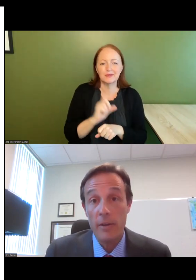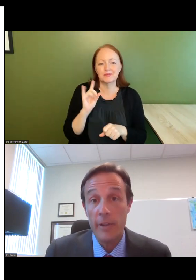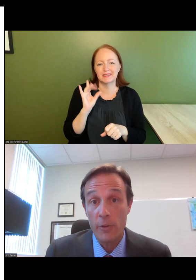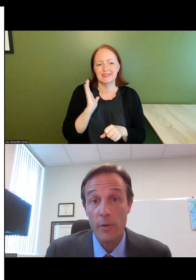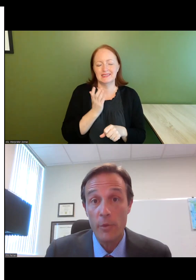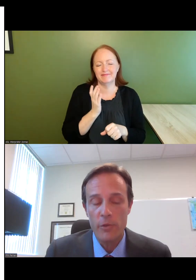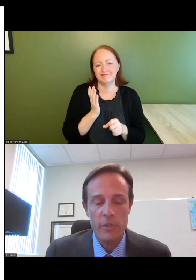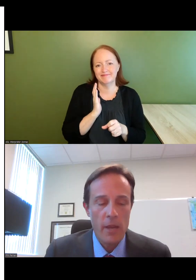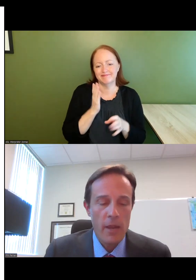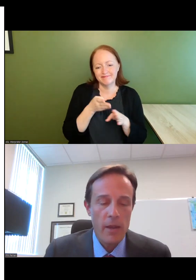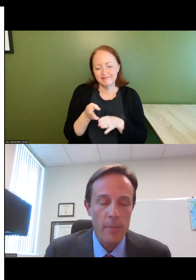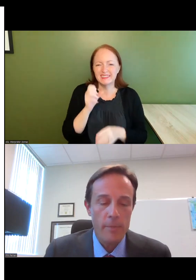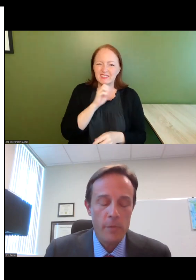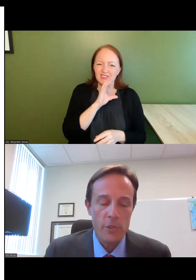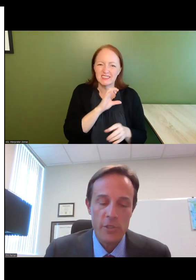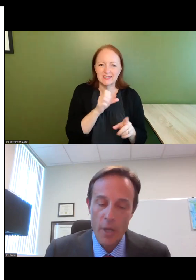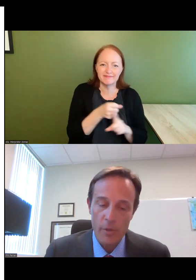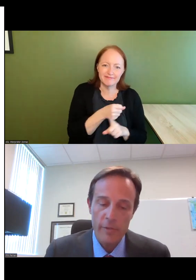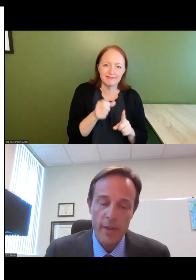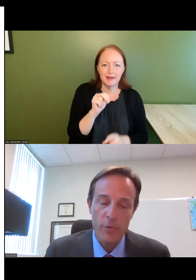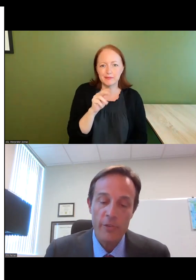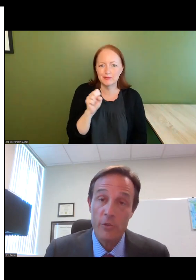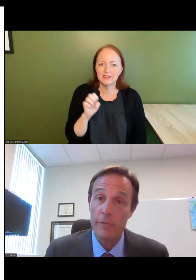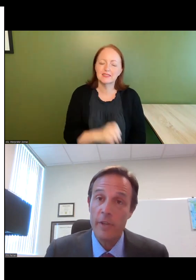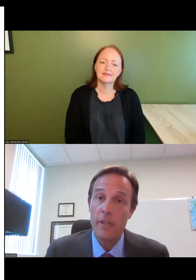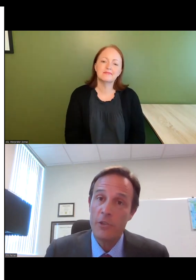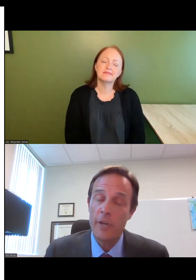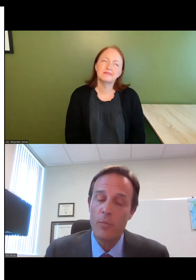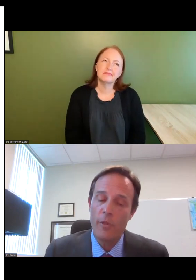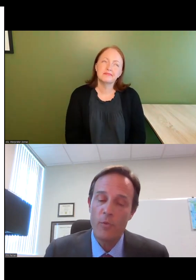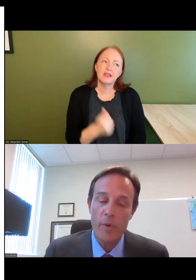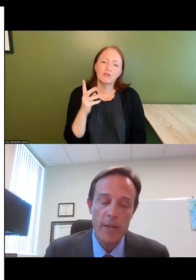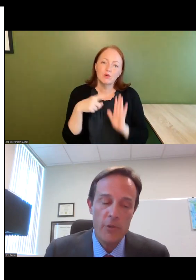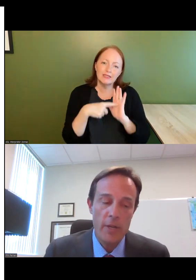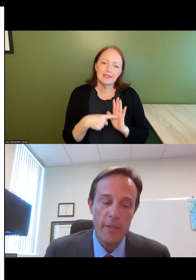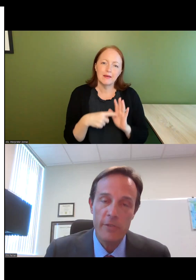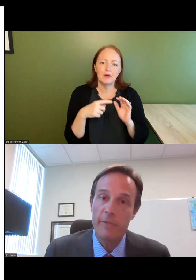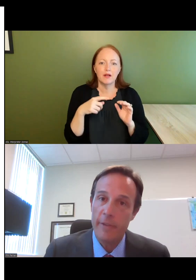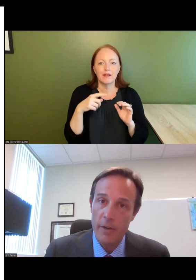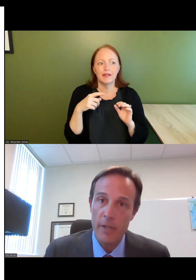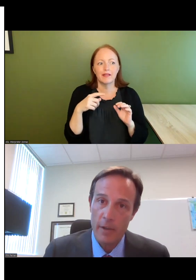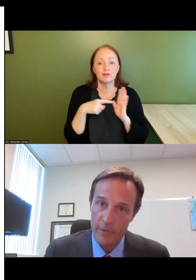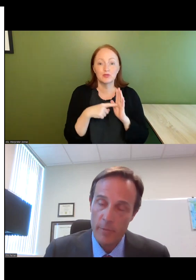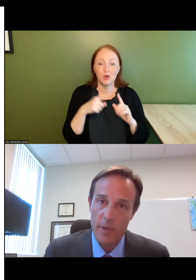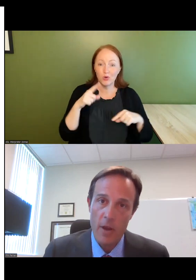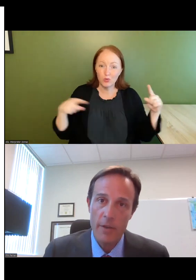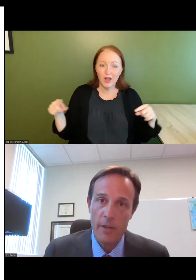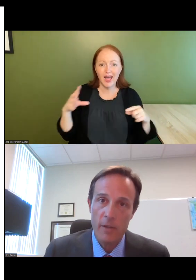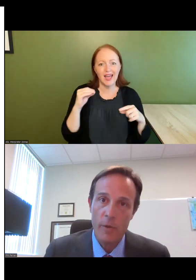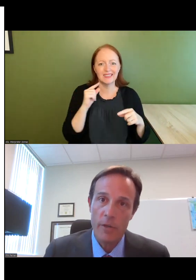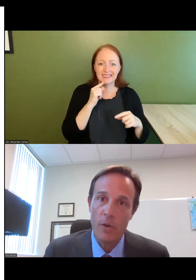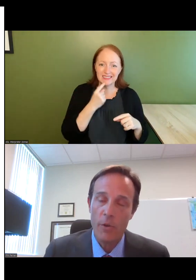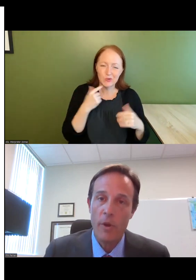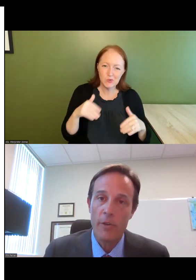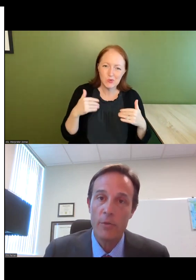the area of elder abuse. Just a couple of examples that sort of illustrate both the range and the severity of some of the conduct